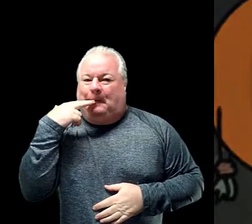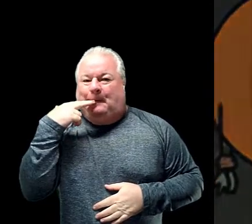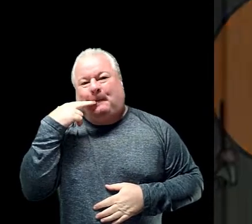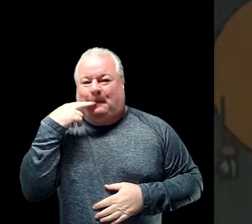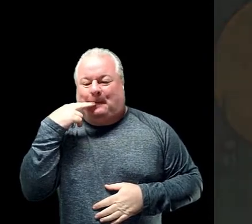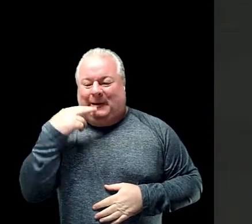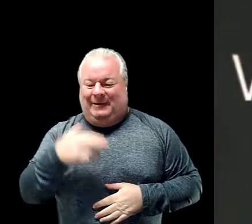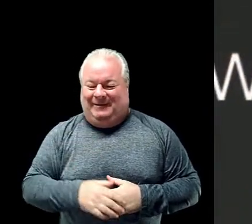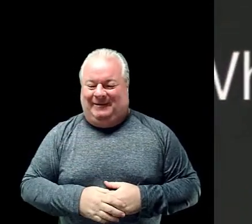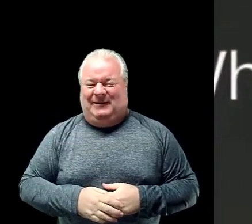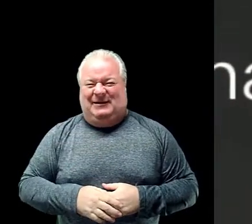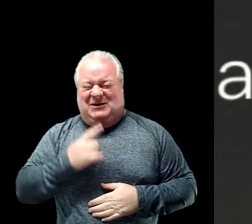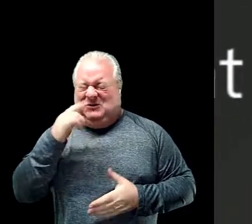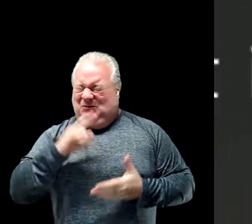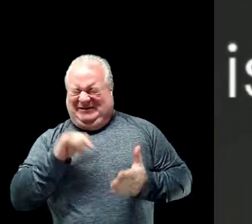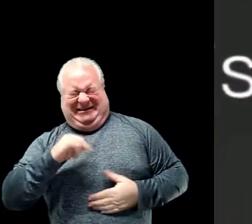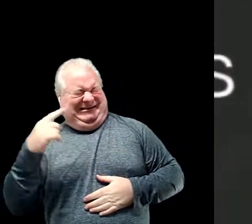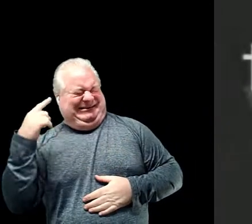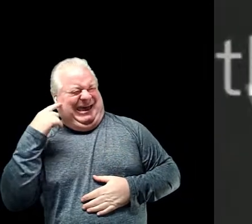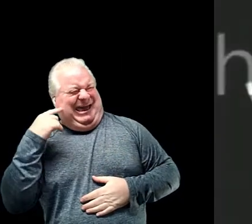What is that, Jerry?